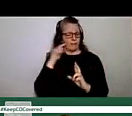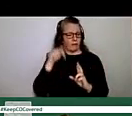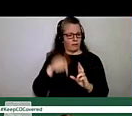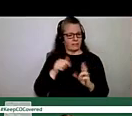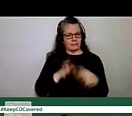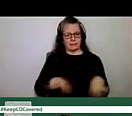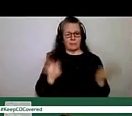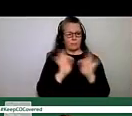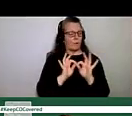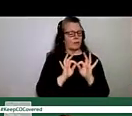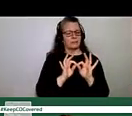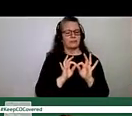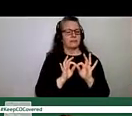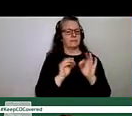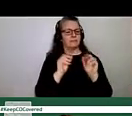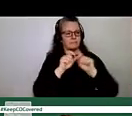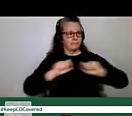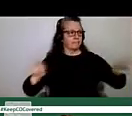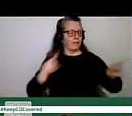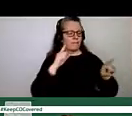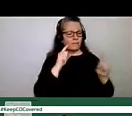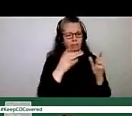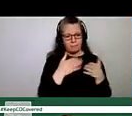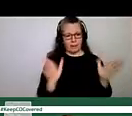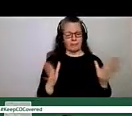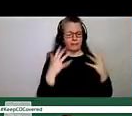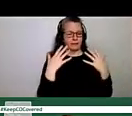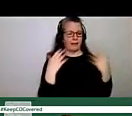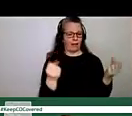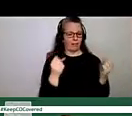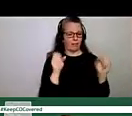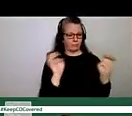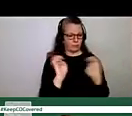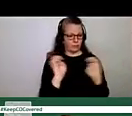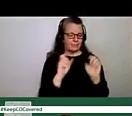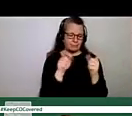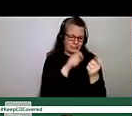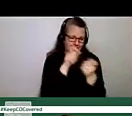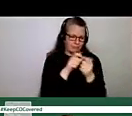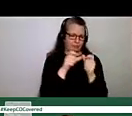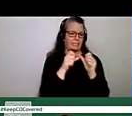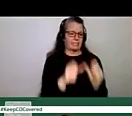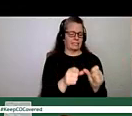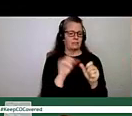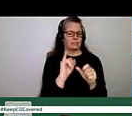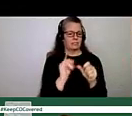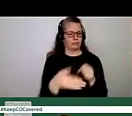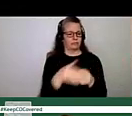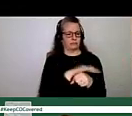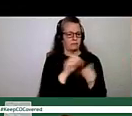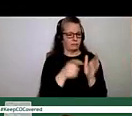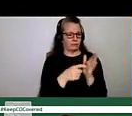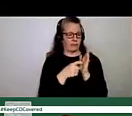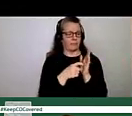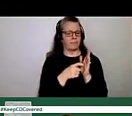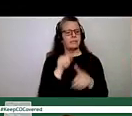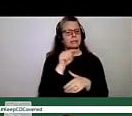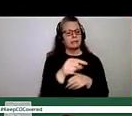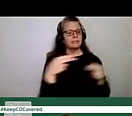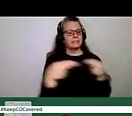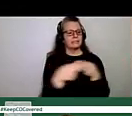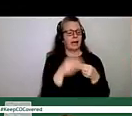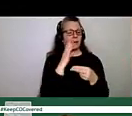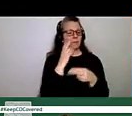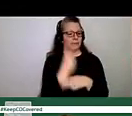important unwind of the public health emergency, specifically the continuous coverage requirement. So on this slide, you will see